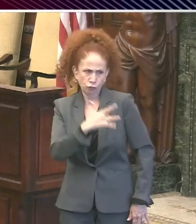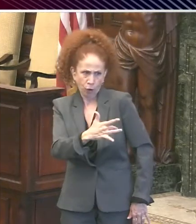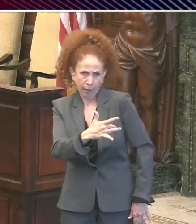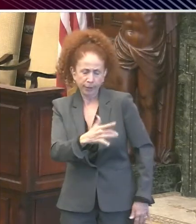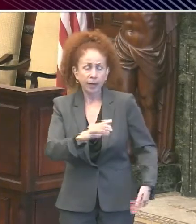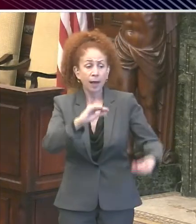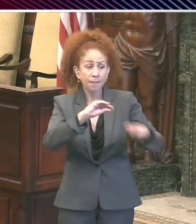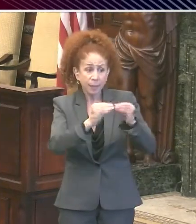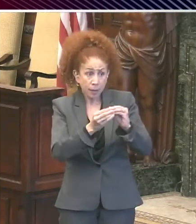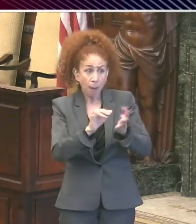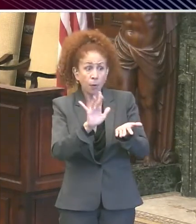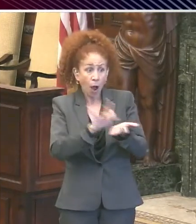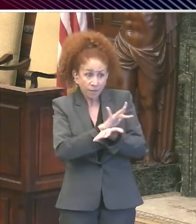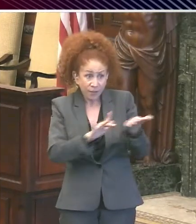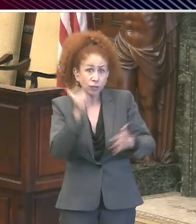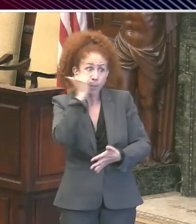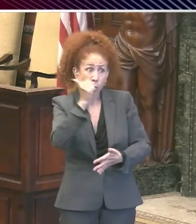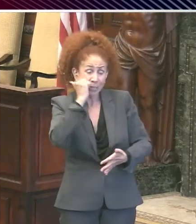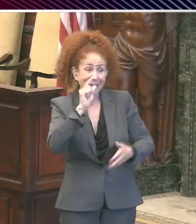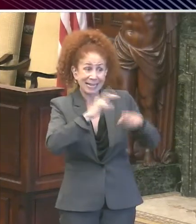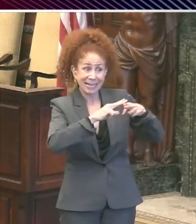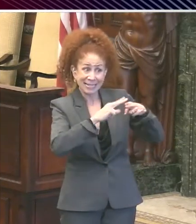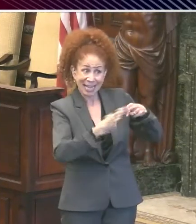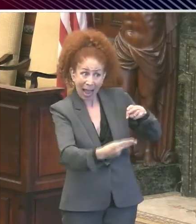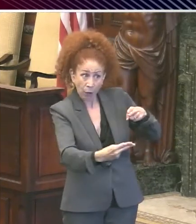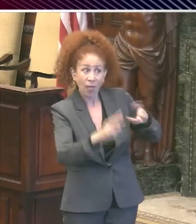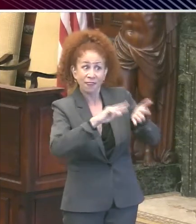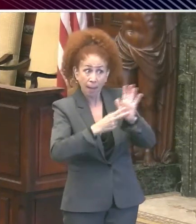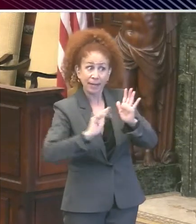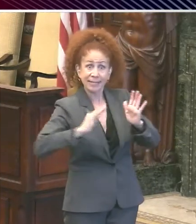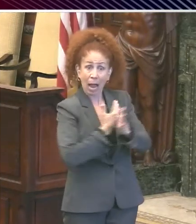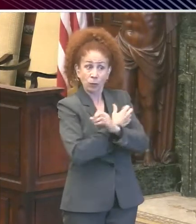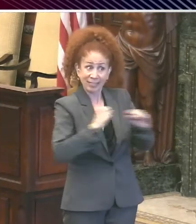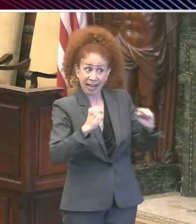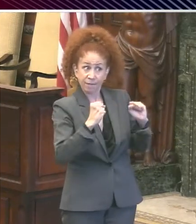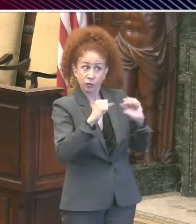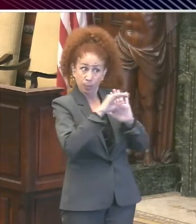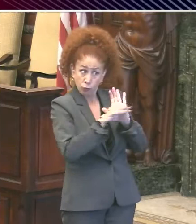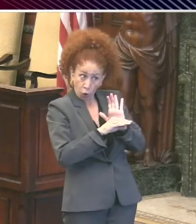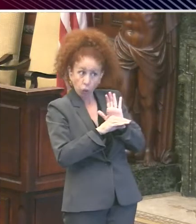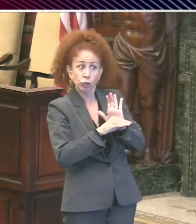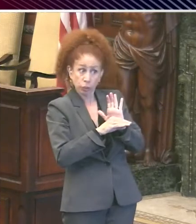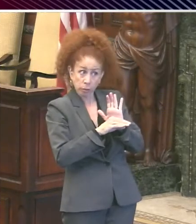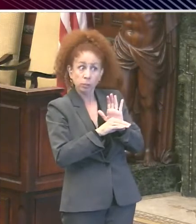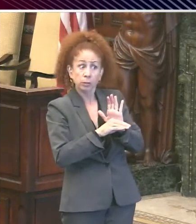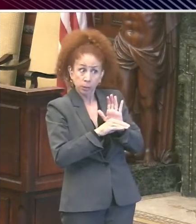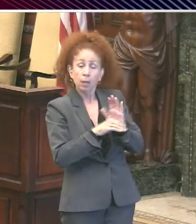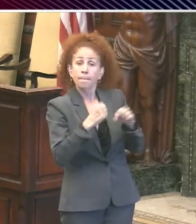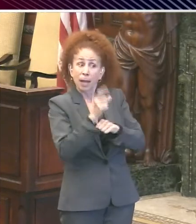number of infections per day is going down, that means that our safety precautions are making so that each person who